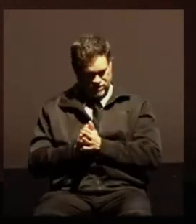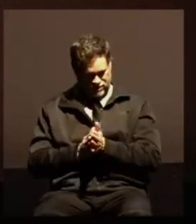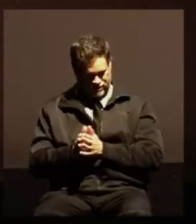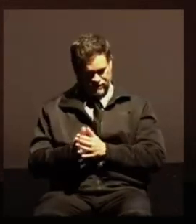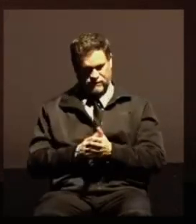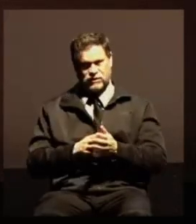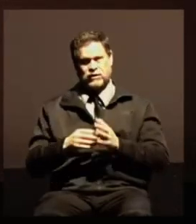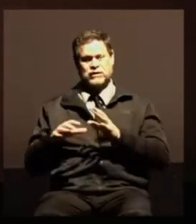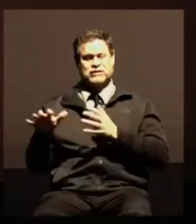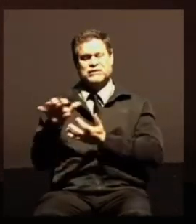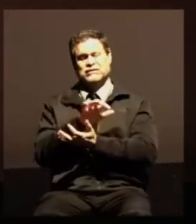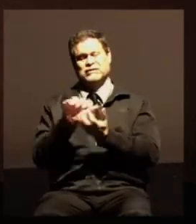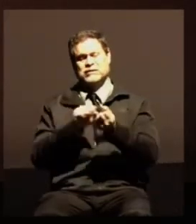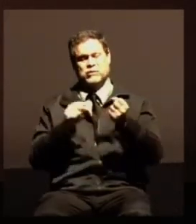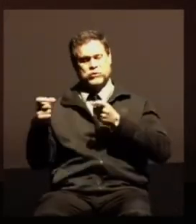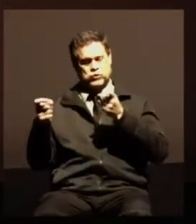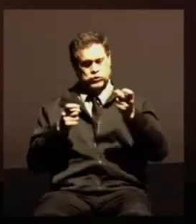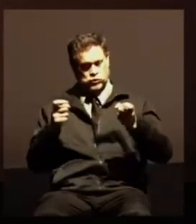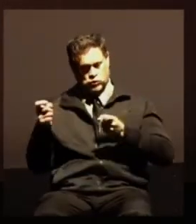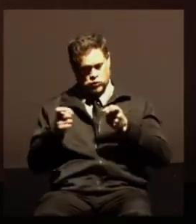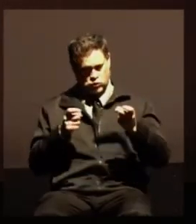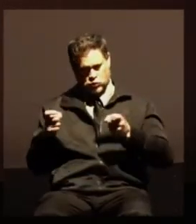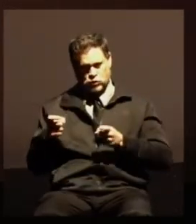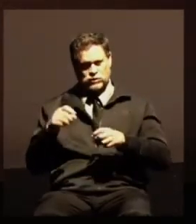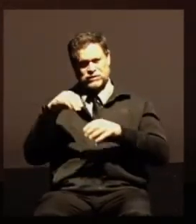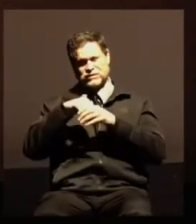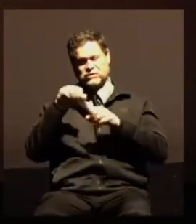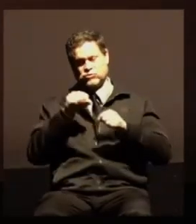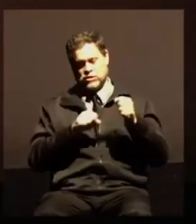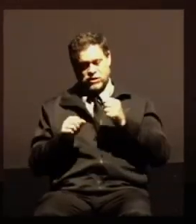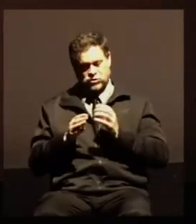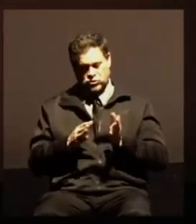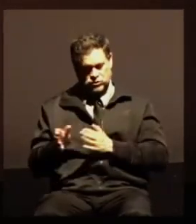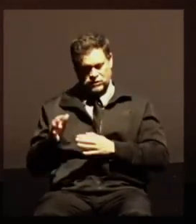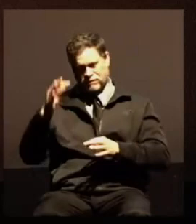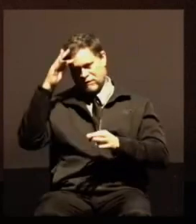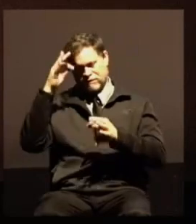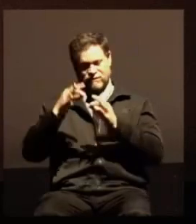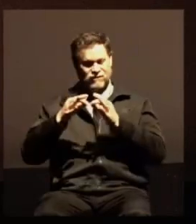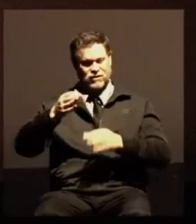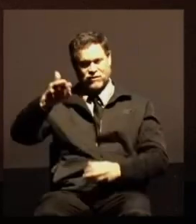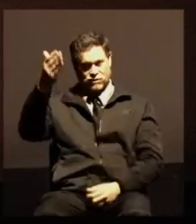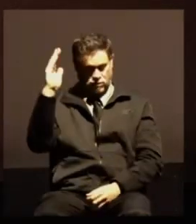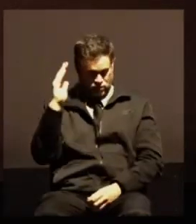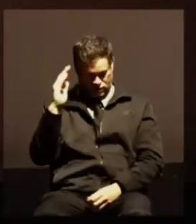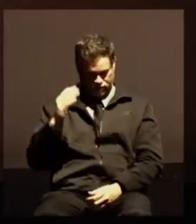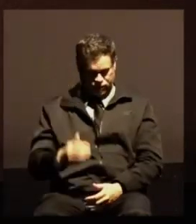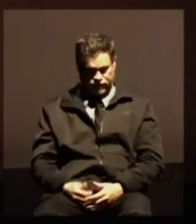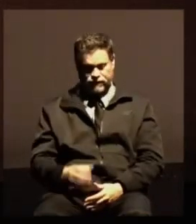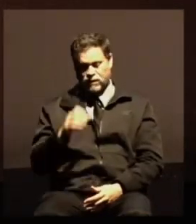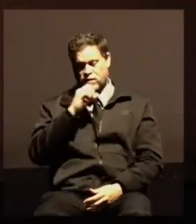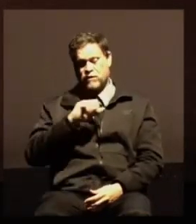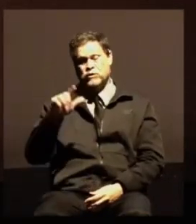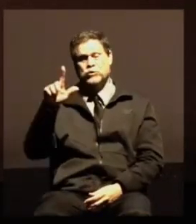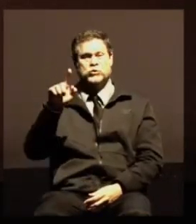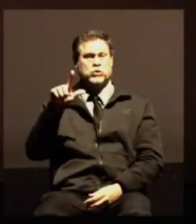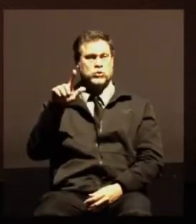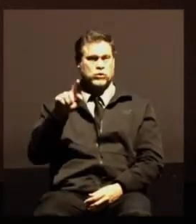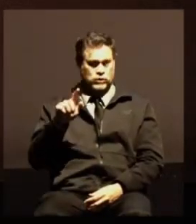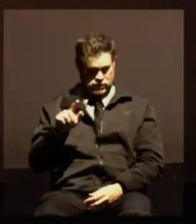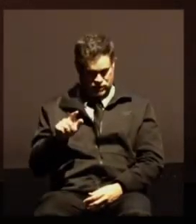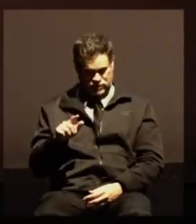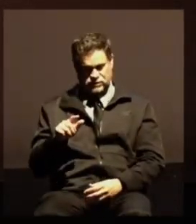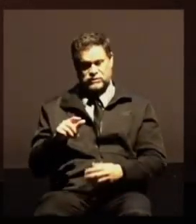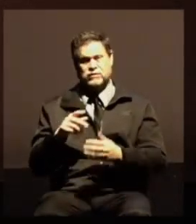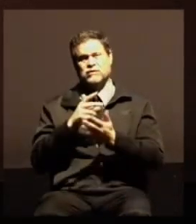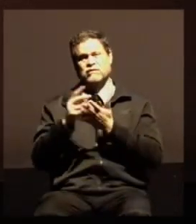took damage control, it took intricate strategies, and it definitely took my faith in God. By the age of 21, I was failing my